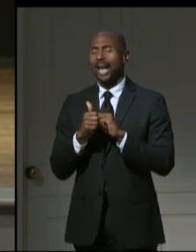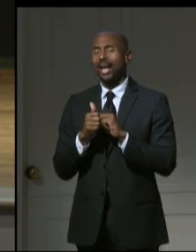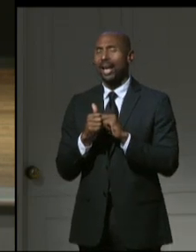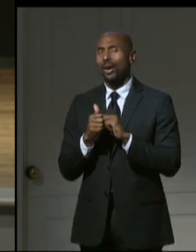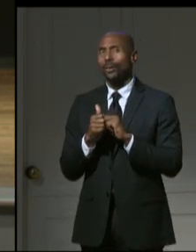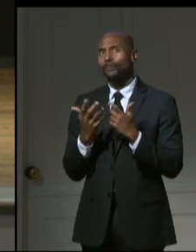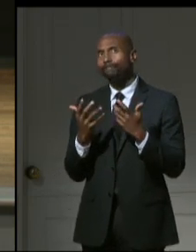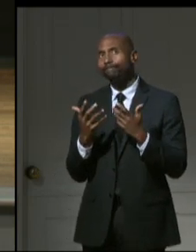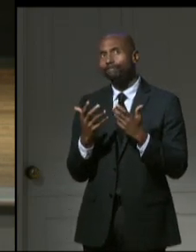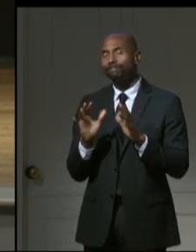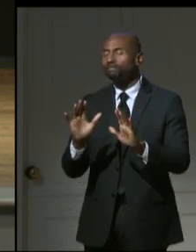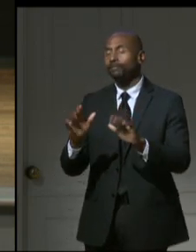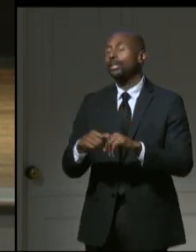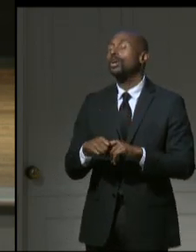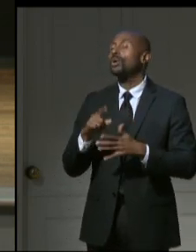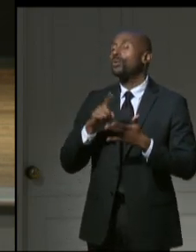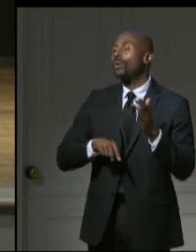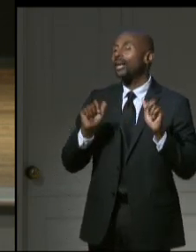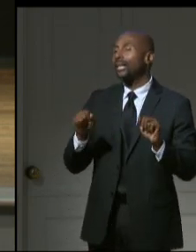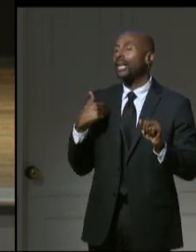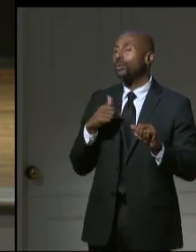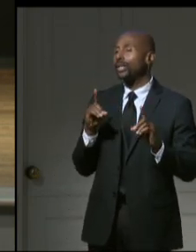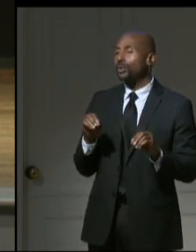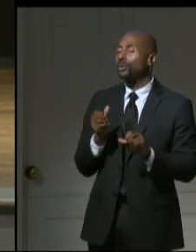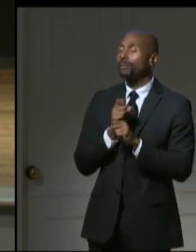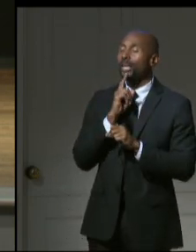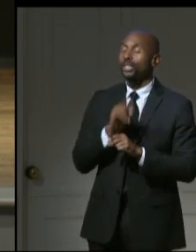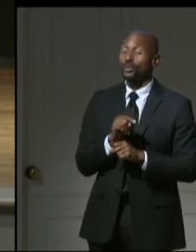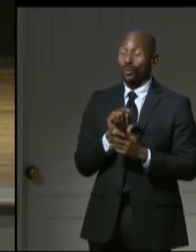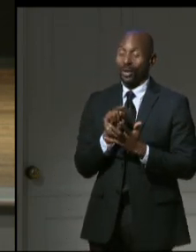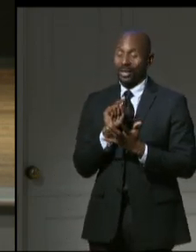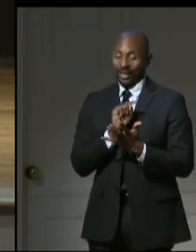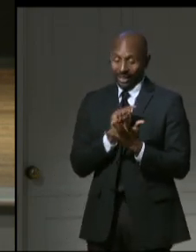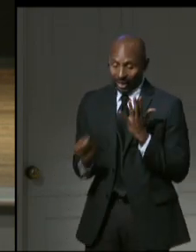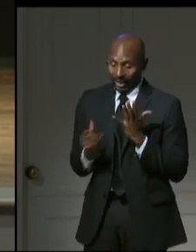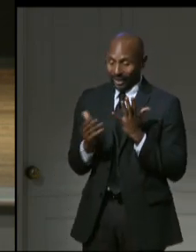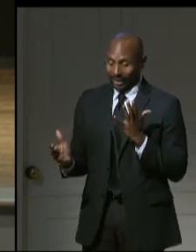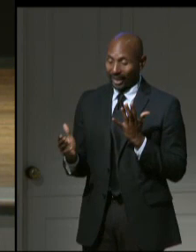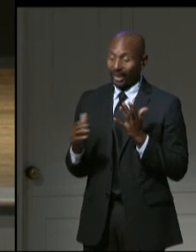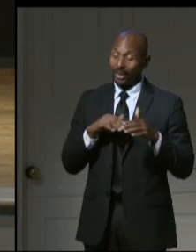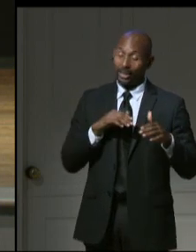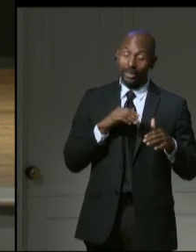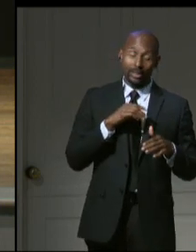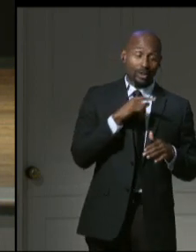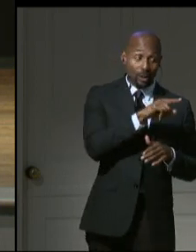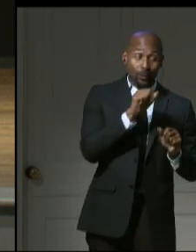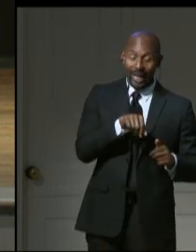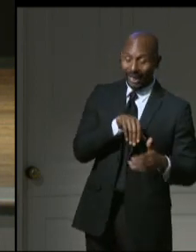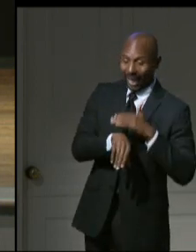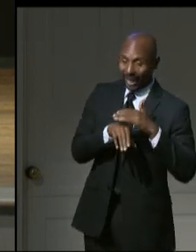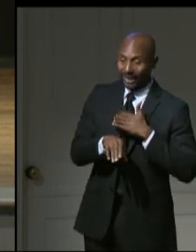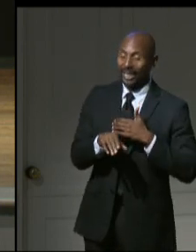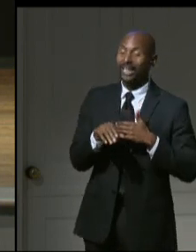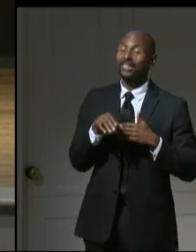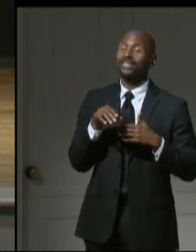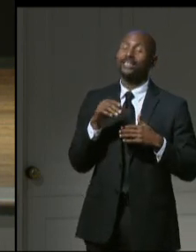what can we do to ensure that they are accessible to you in ways that serve in your